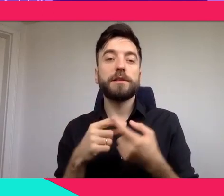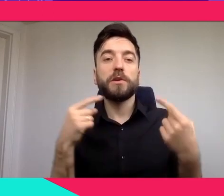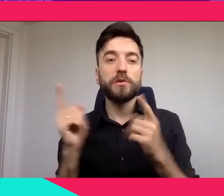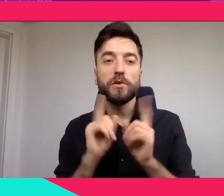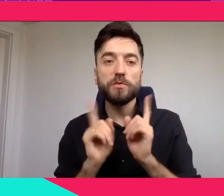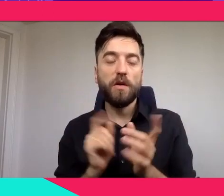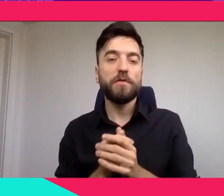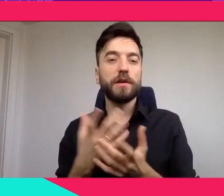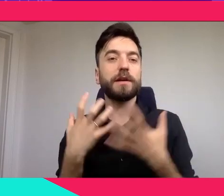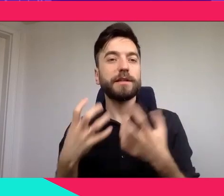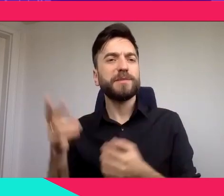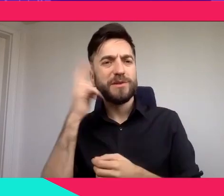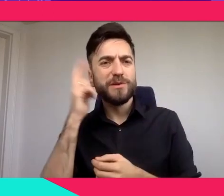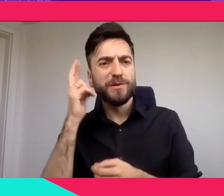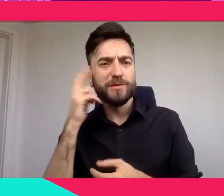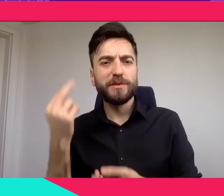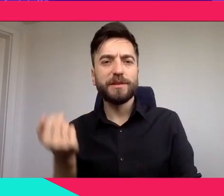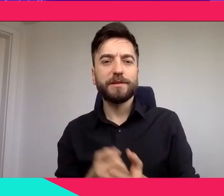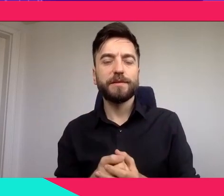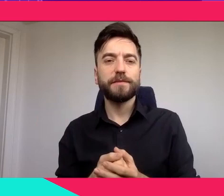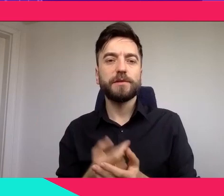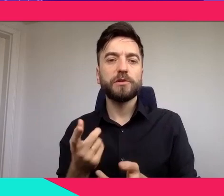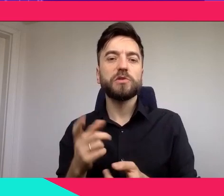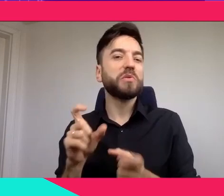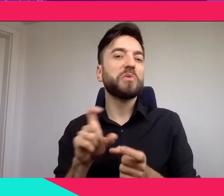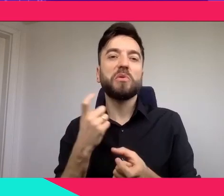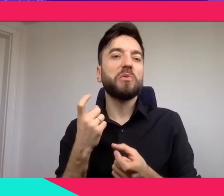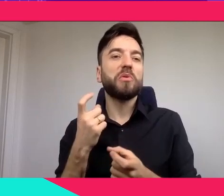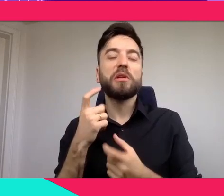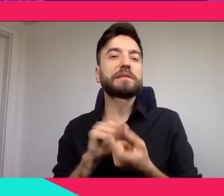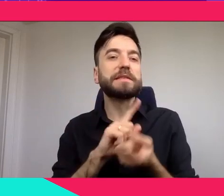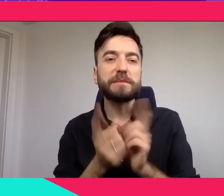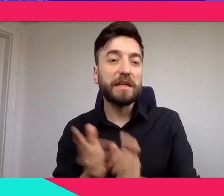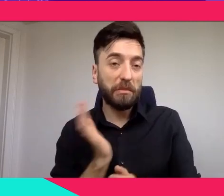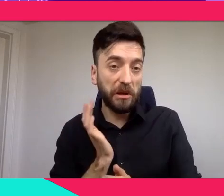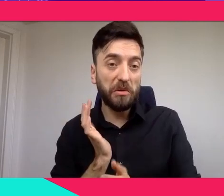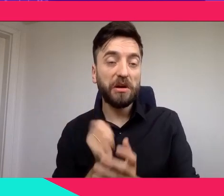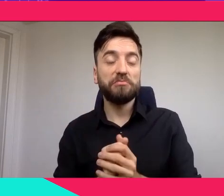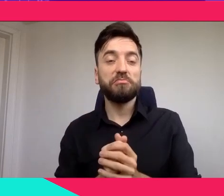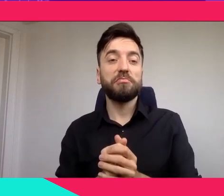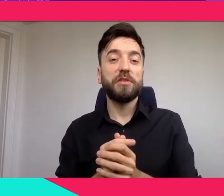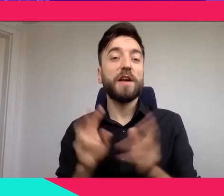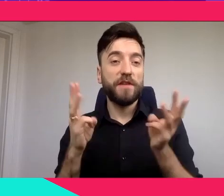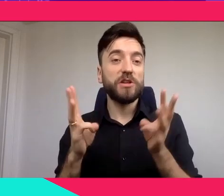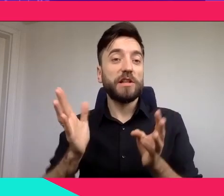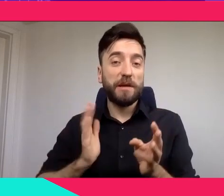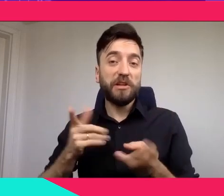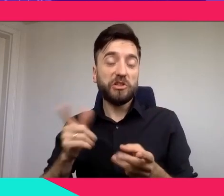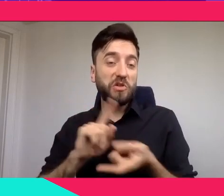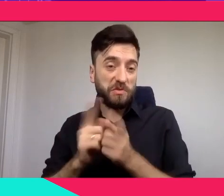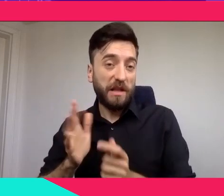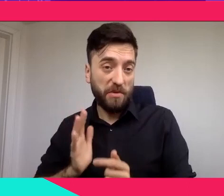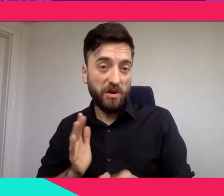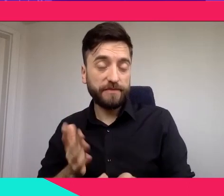to participate in this workshop. And here's one of the testimonies. It's easier for me to express my emotions through